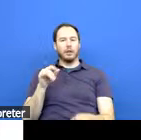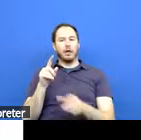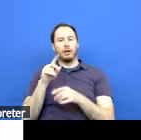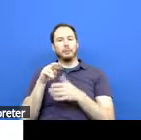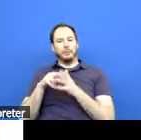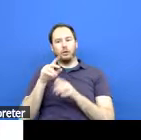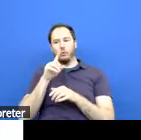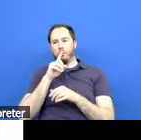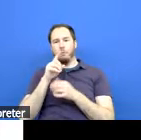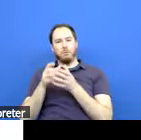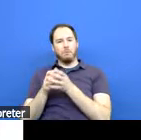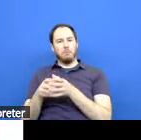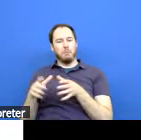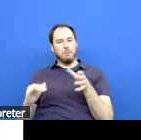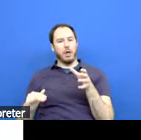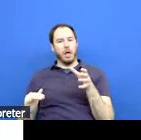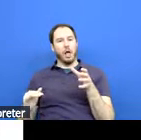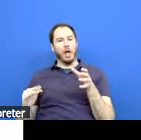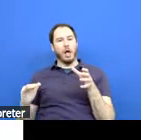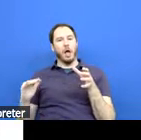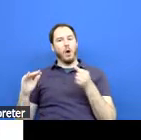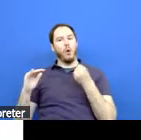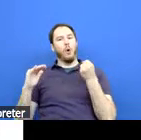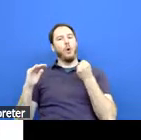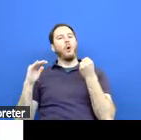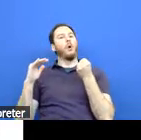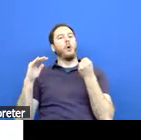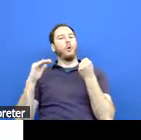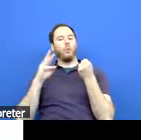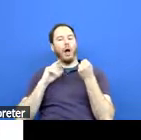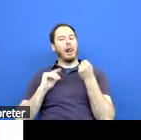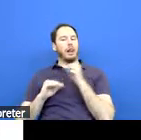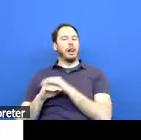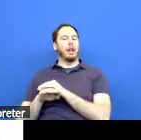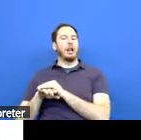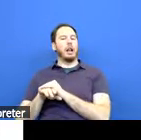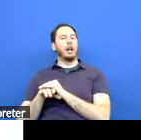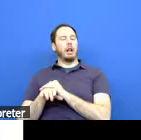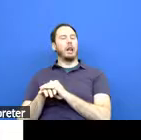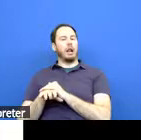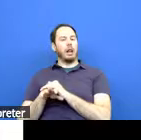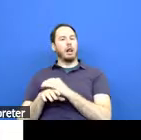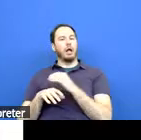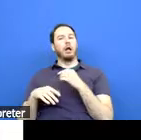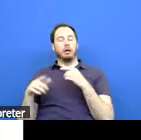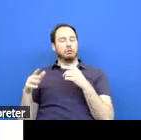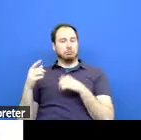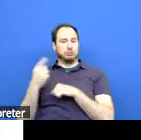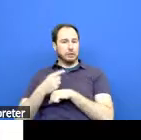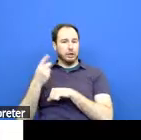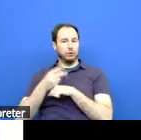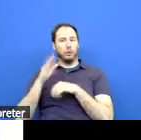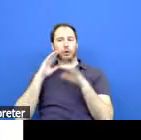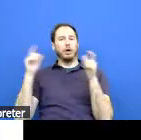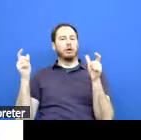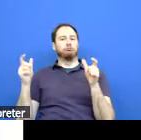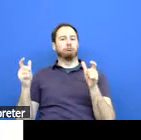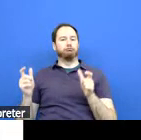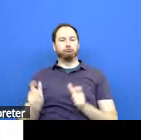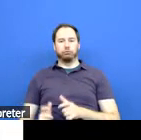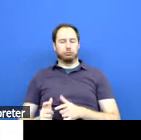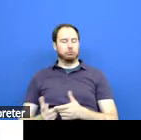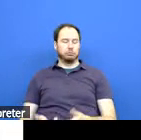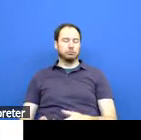up, holds it back, allows water to drain downstream, and then over the next day or two, the pond drains